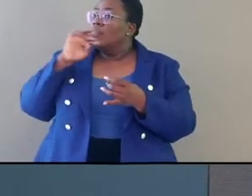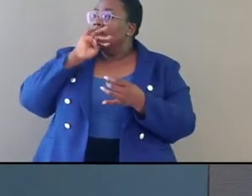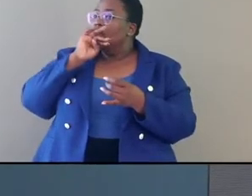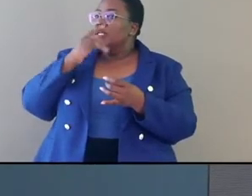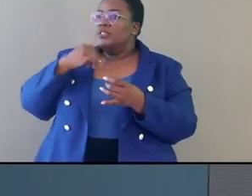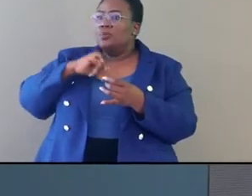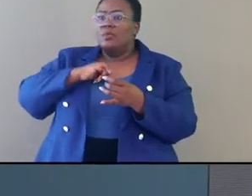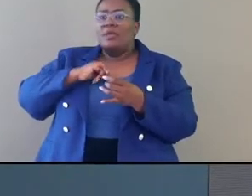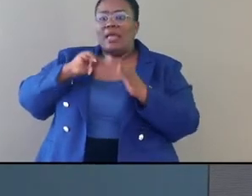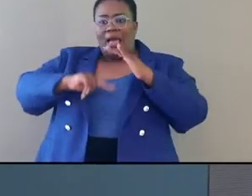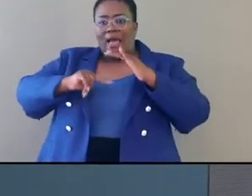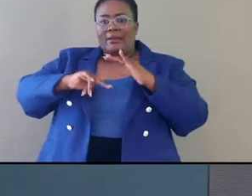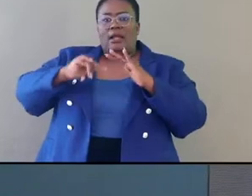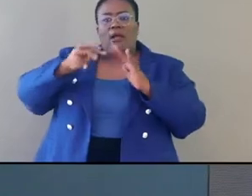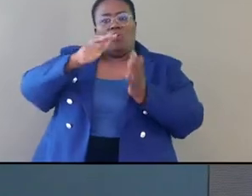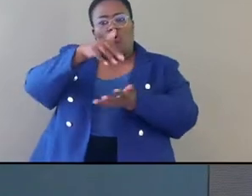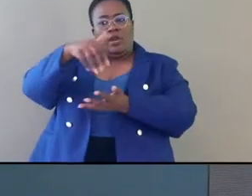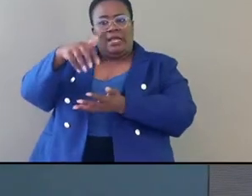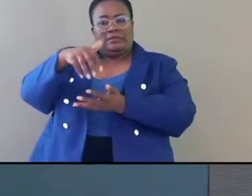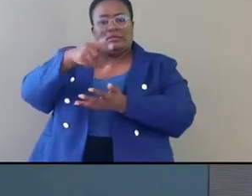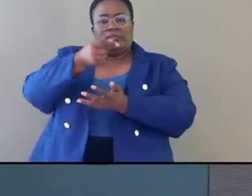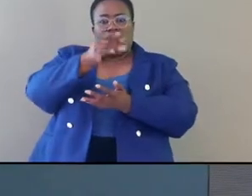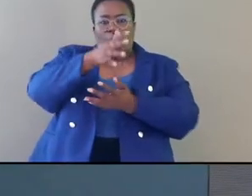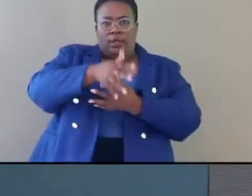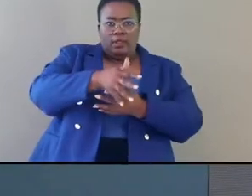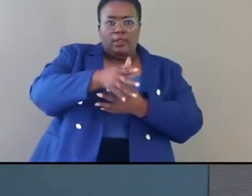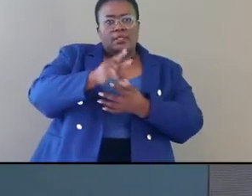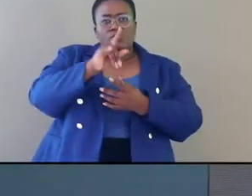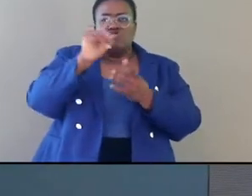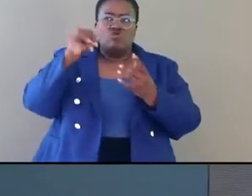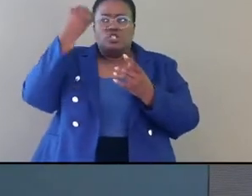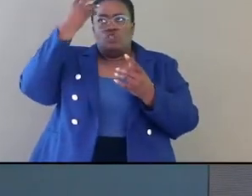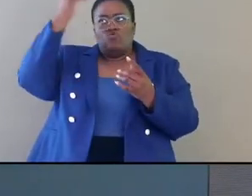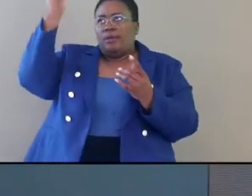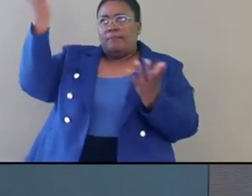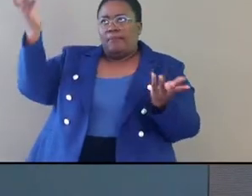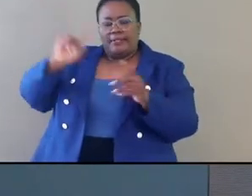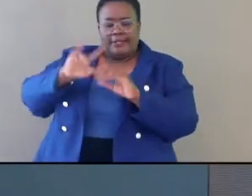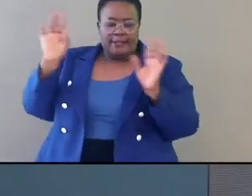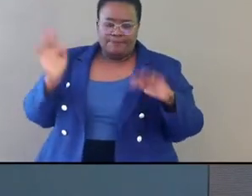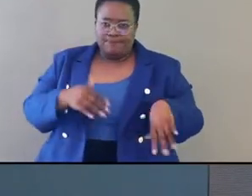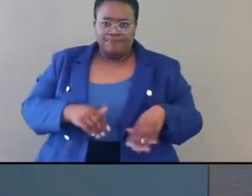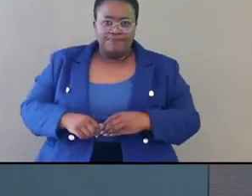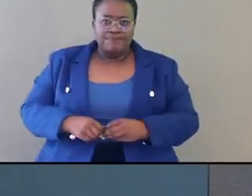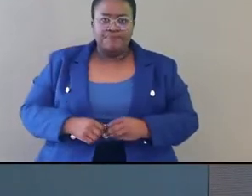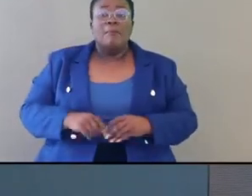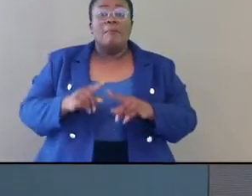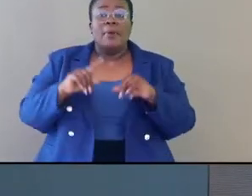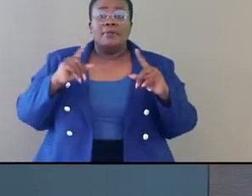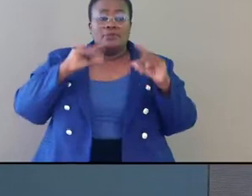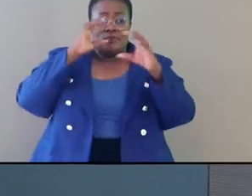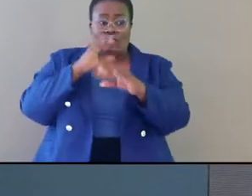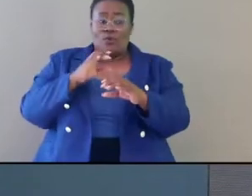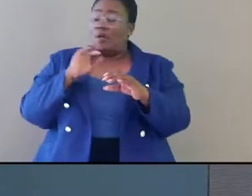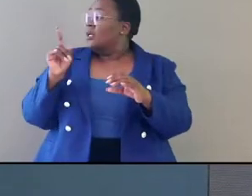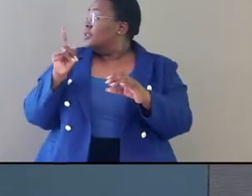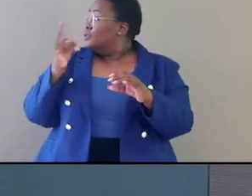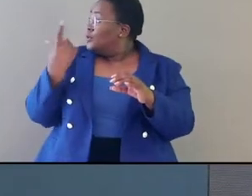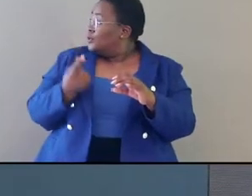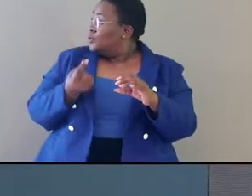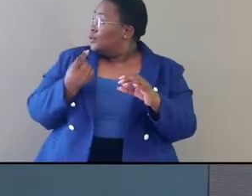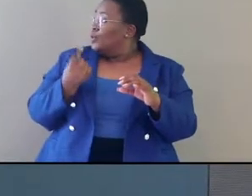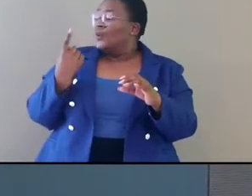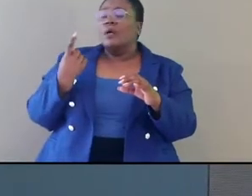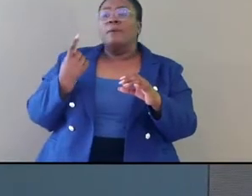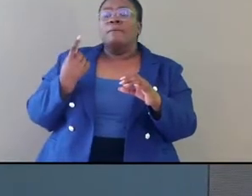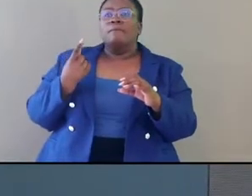under collect so this was a pipeline dream in a way but here to focus here so we do real per capita spending